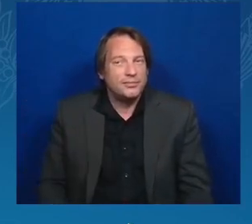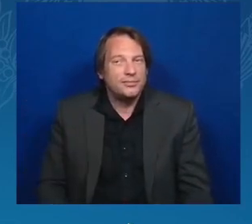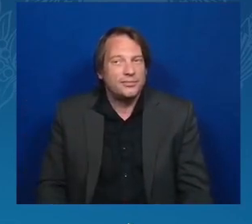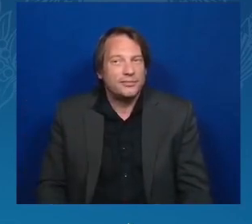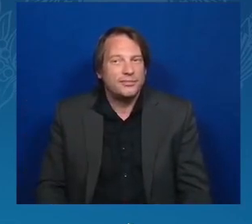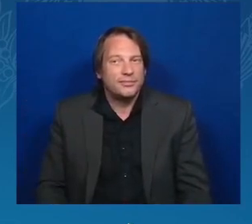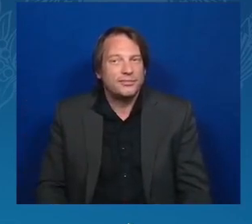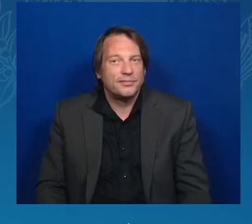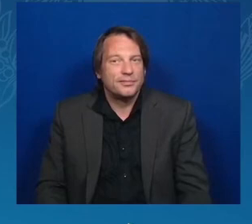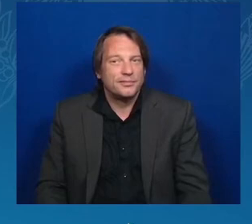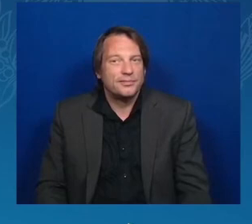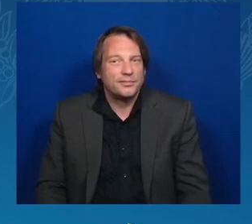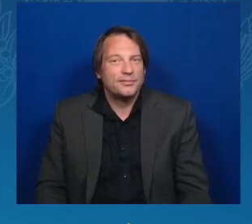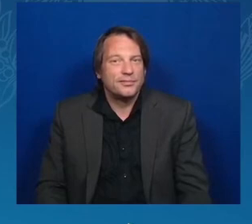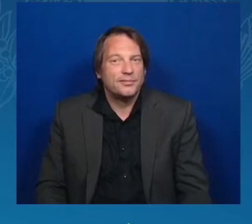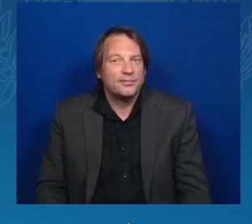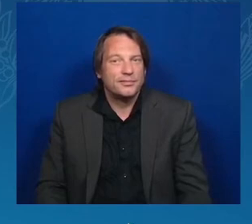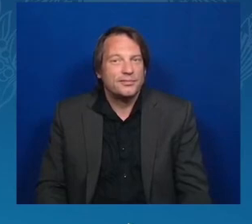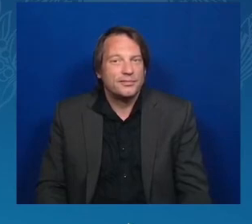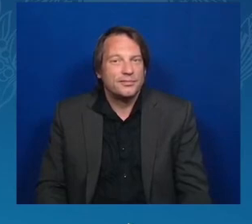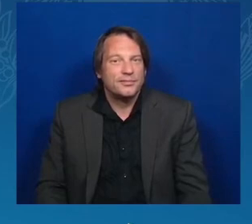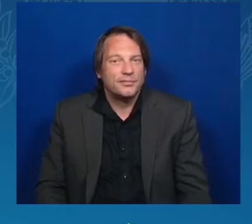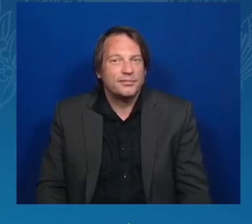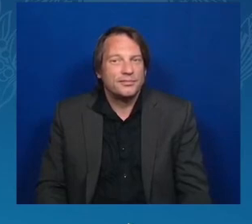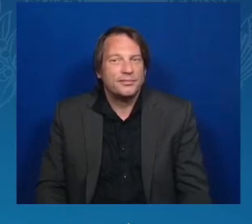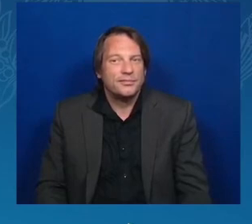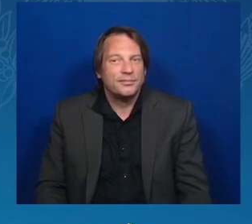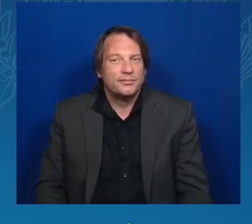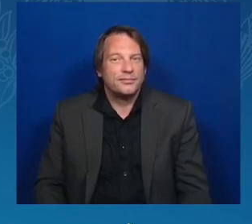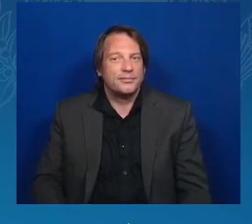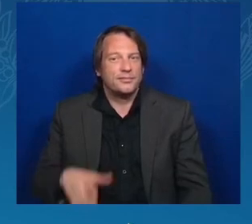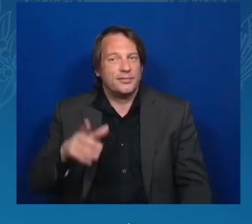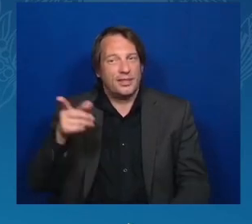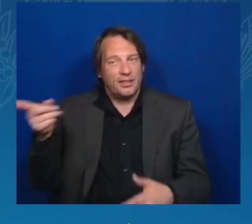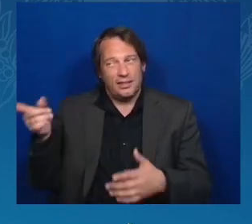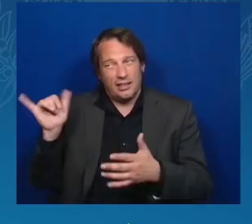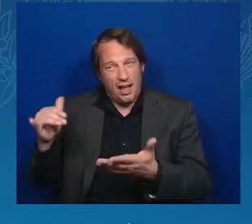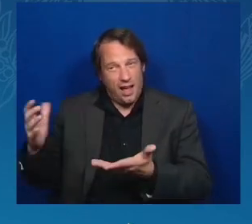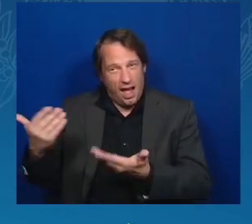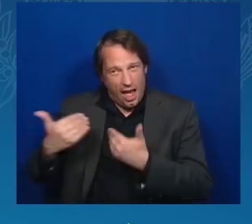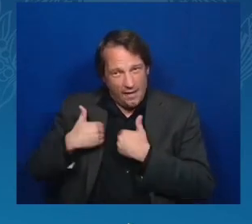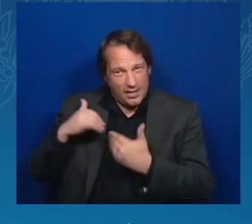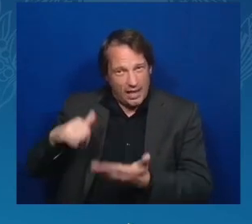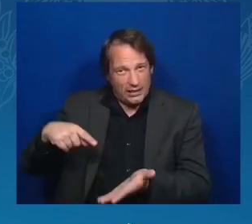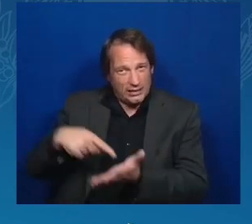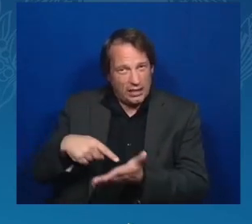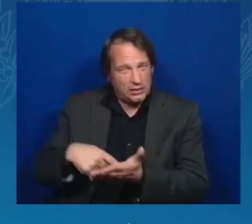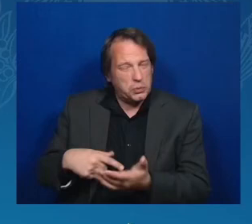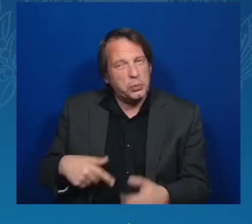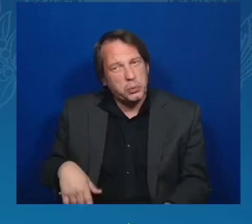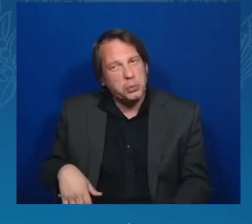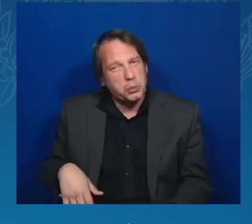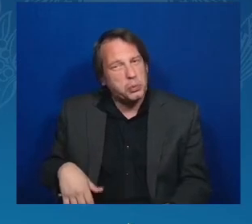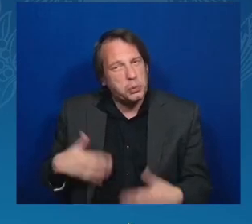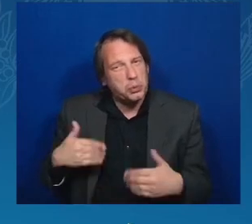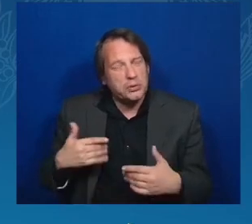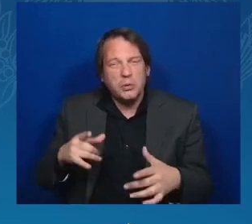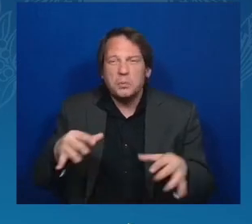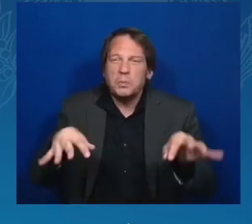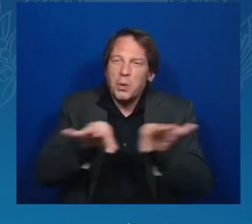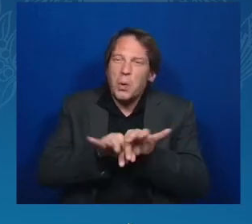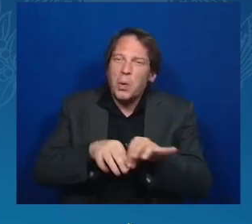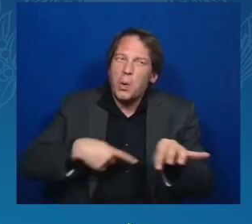was carrying this debt. And so it's important in this conversation that folks understand, when President Joe Biden and I and